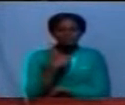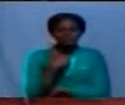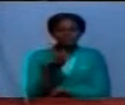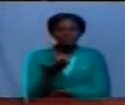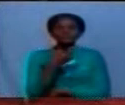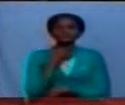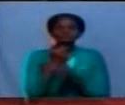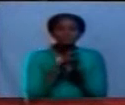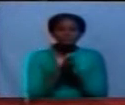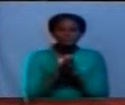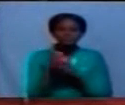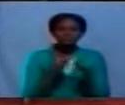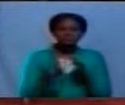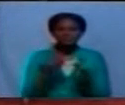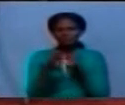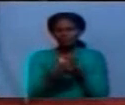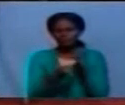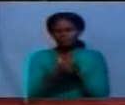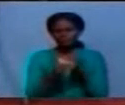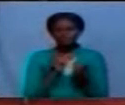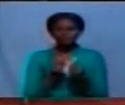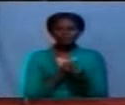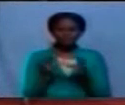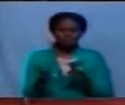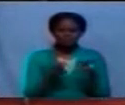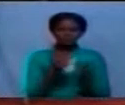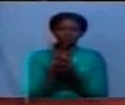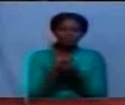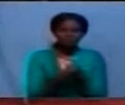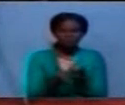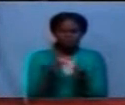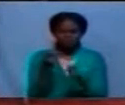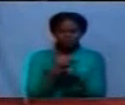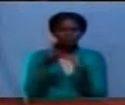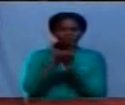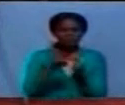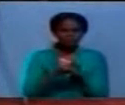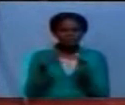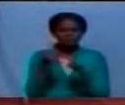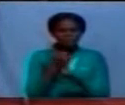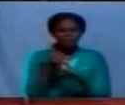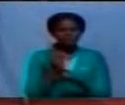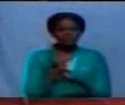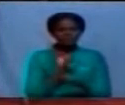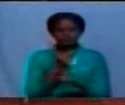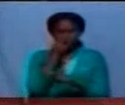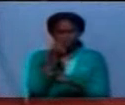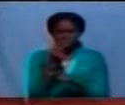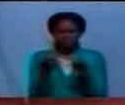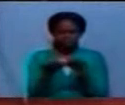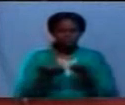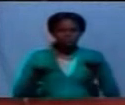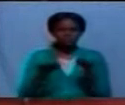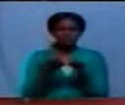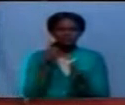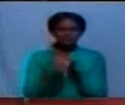consumer's interest or the bank's interest? We do both. I think from a policy advocacy, we look at the interests of in the environment in which the